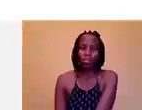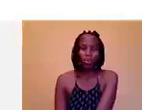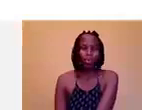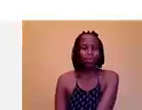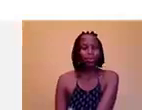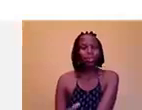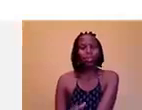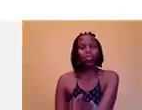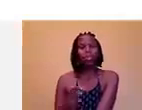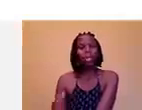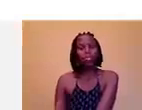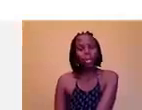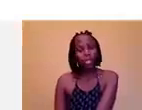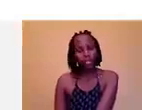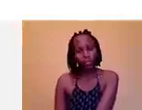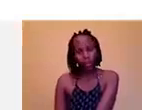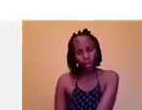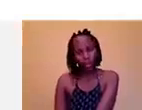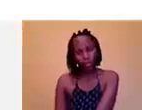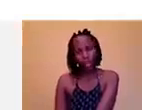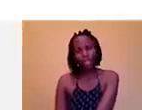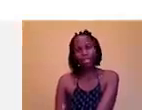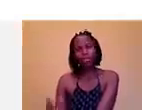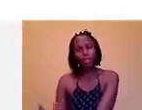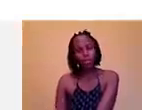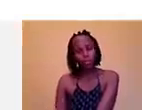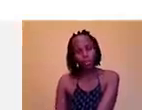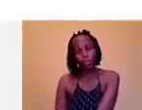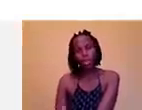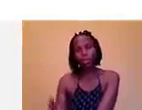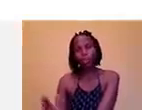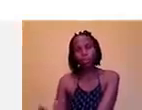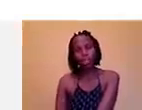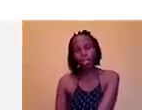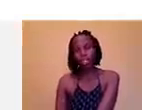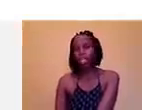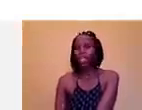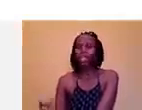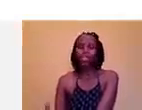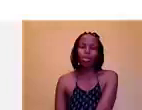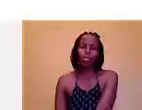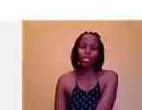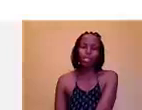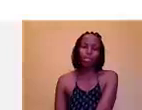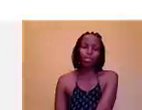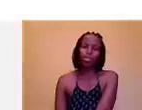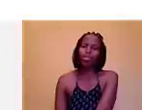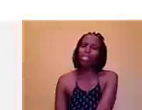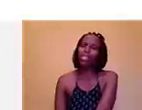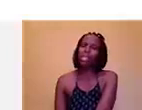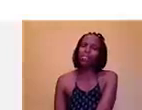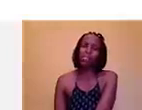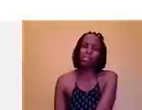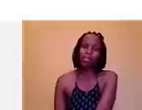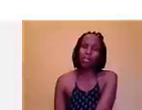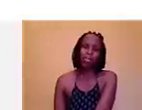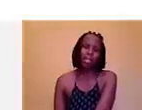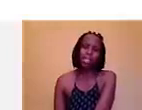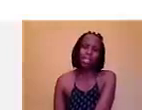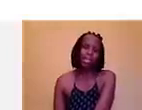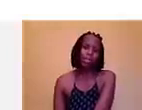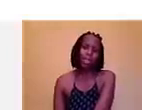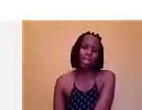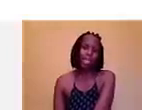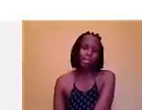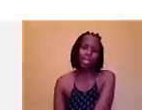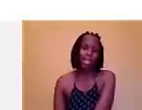you join the MOOCs. You join MOOC FYE 101, 102, and 103. and you complete the MOOCs. Please give me feedback